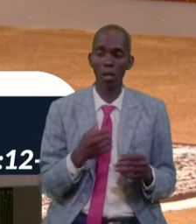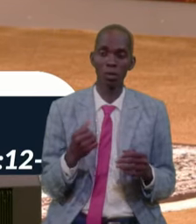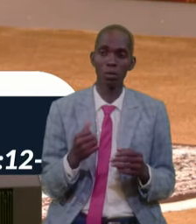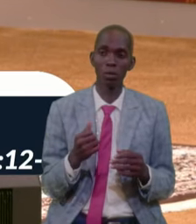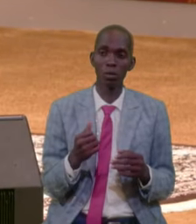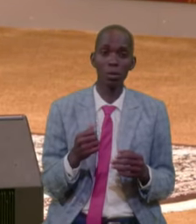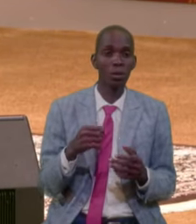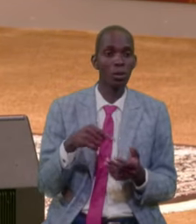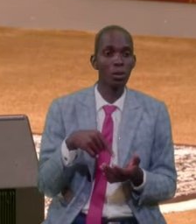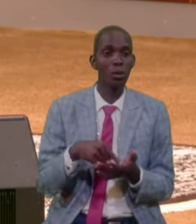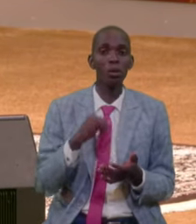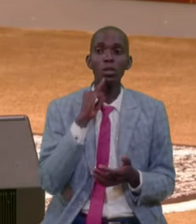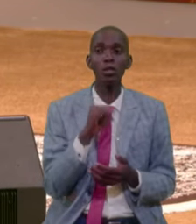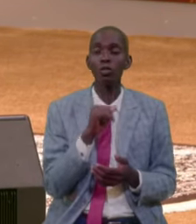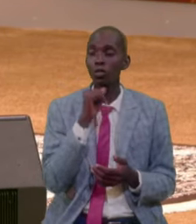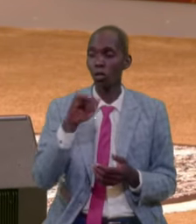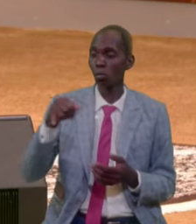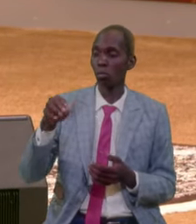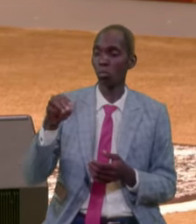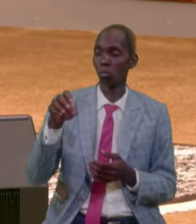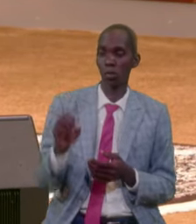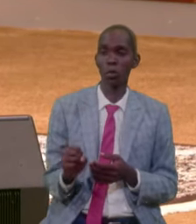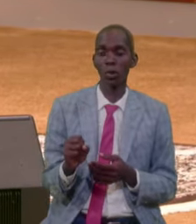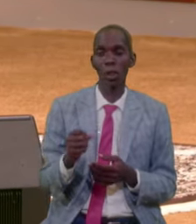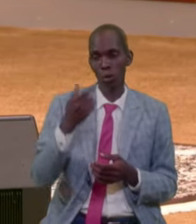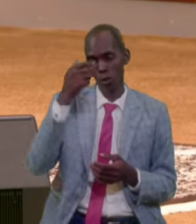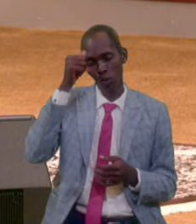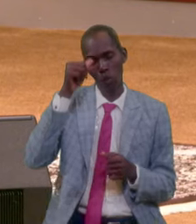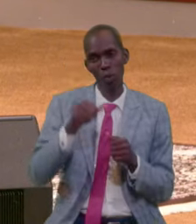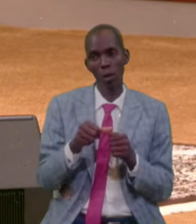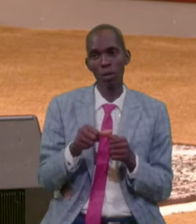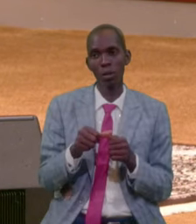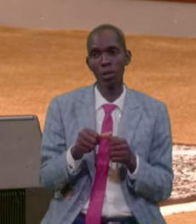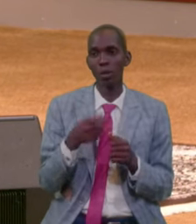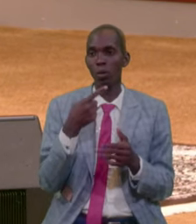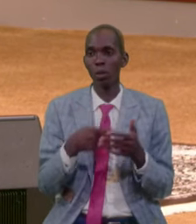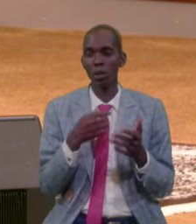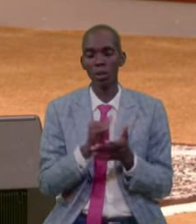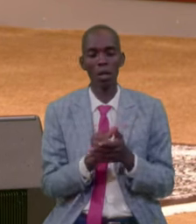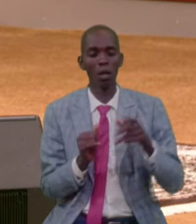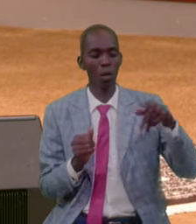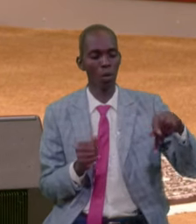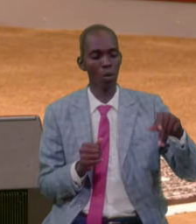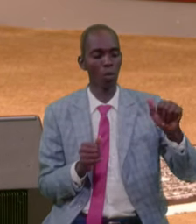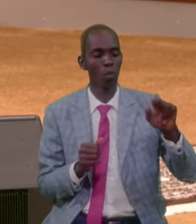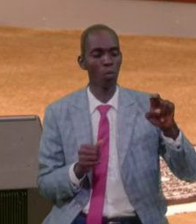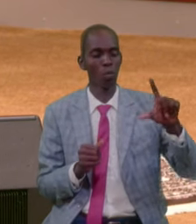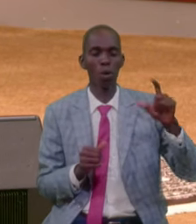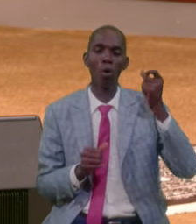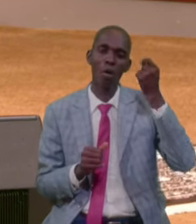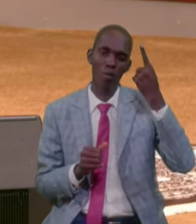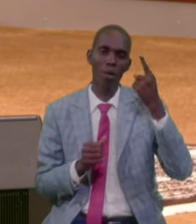not even James now. Because they tell us that, you know, Paul understood faith.